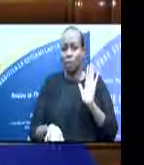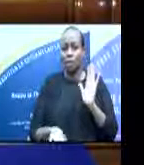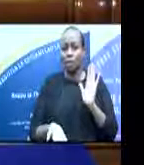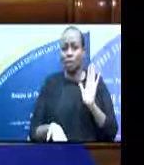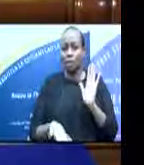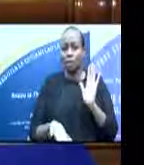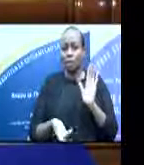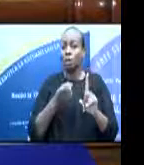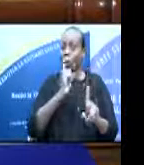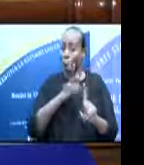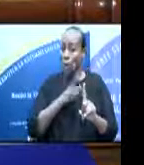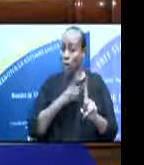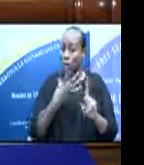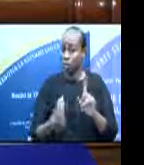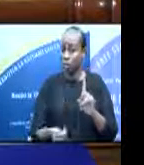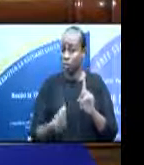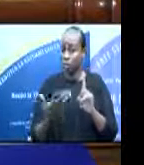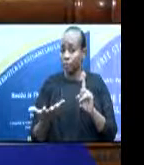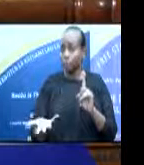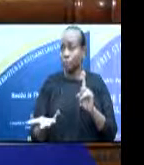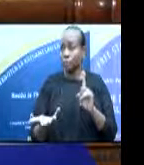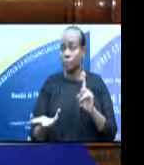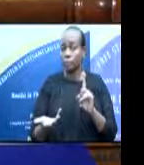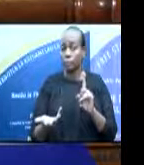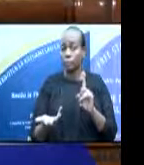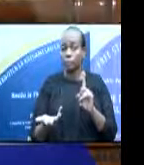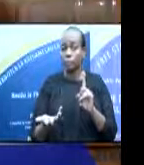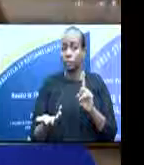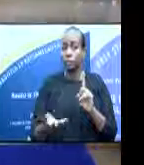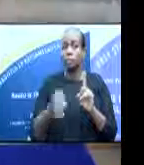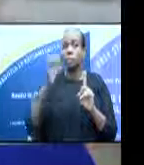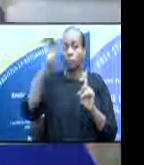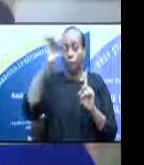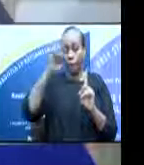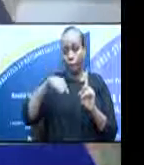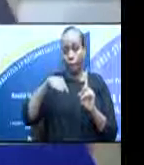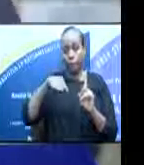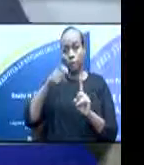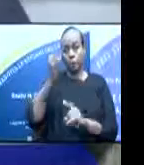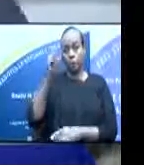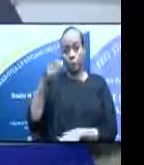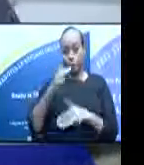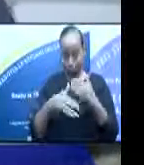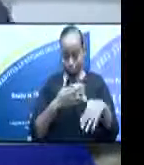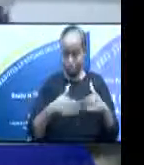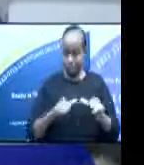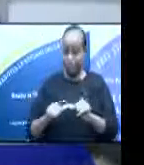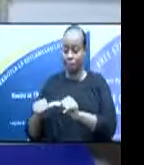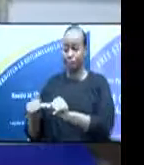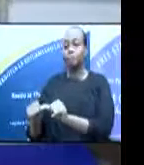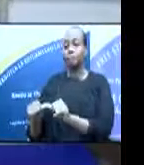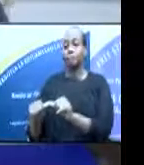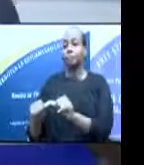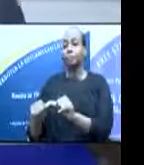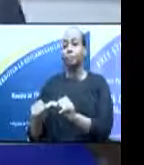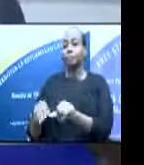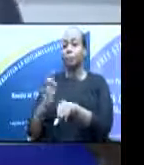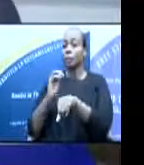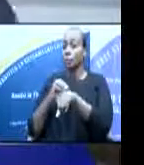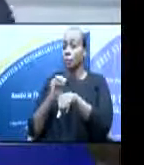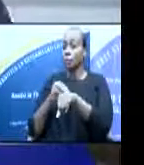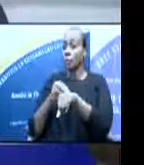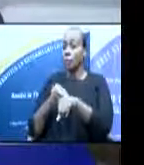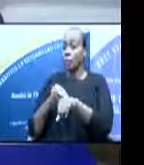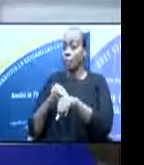Is that still a point of order? Speaker? Yes, Speaker. Proceed. The problem we have is